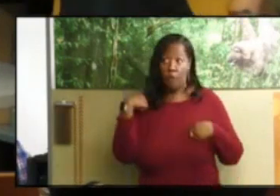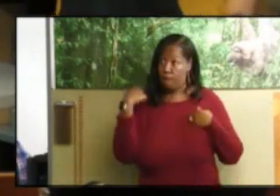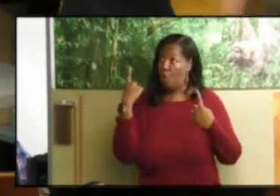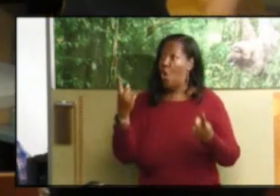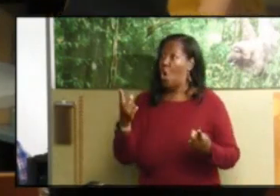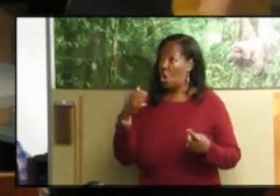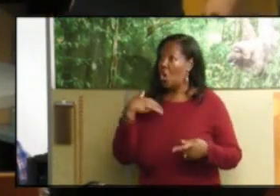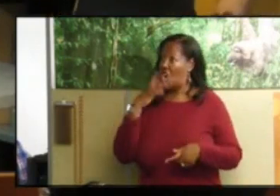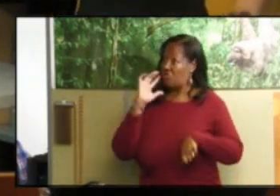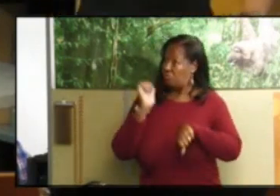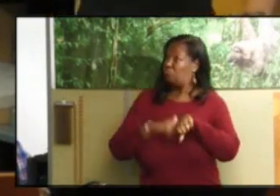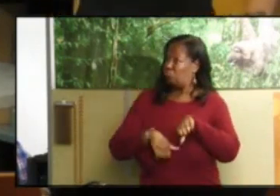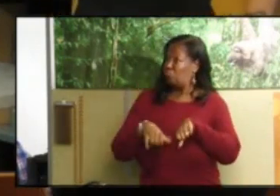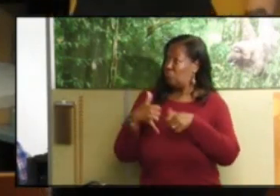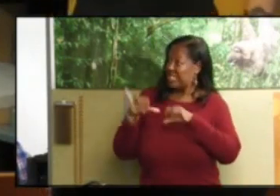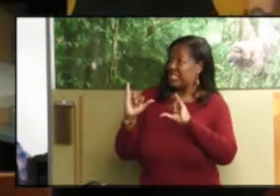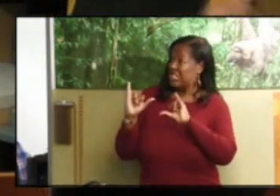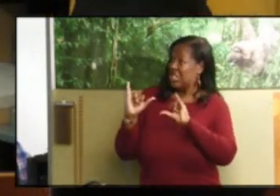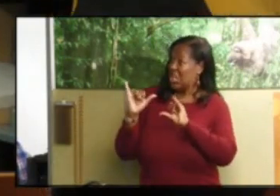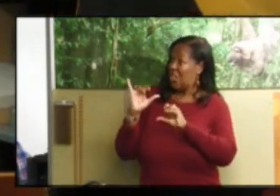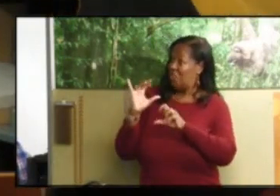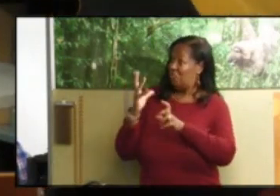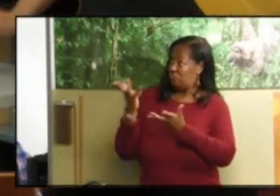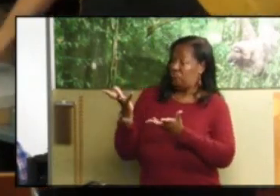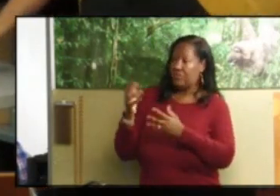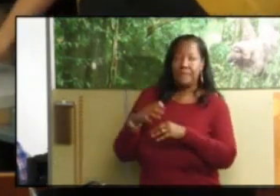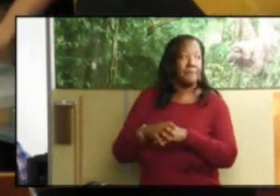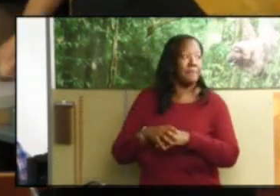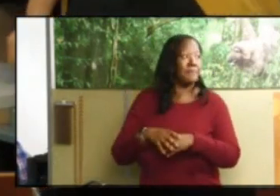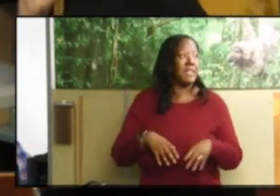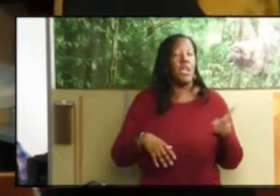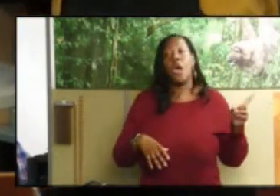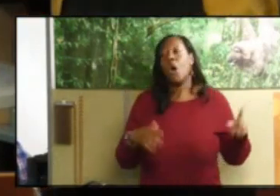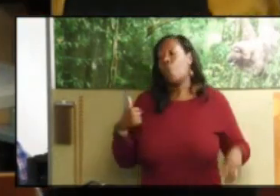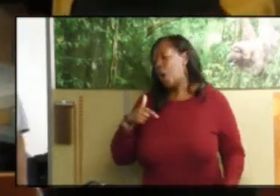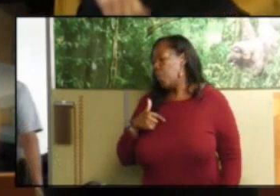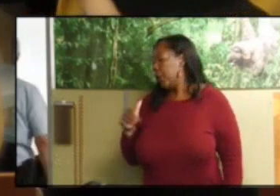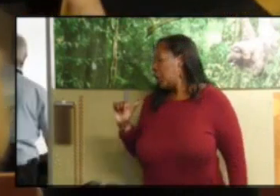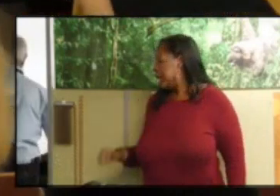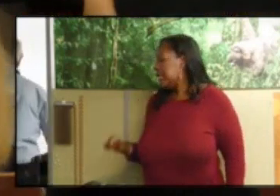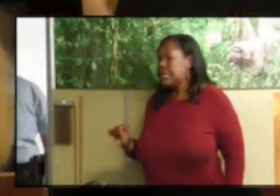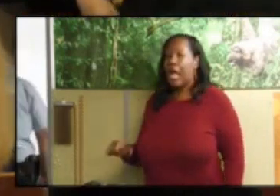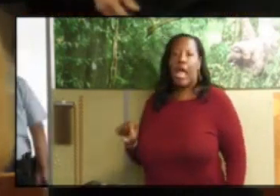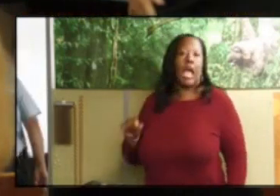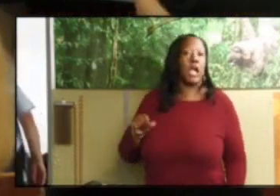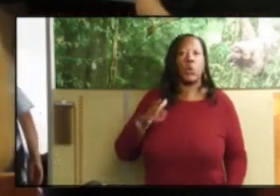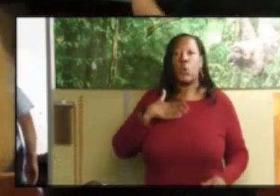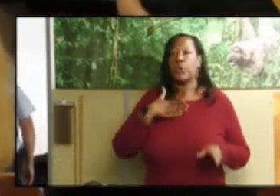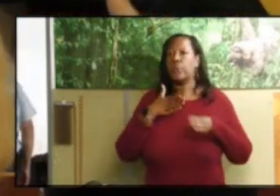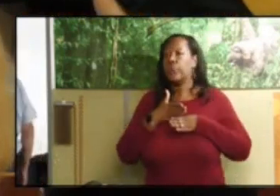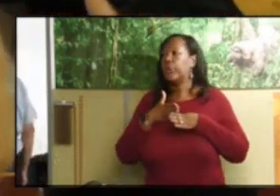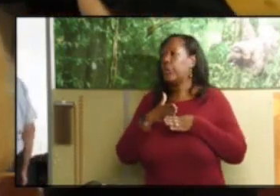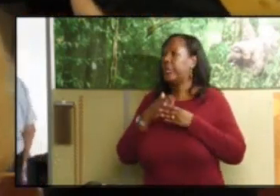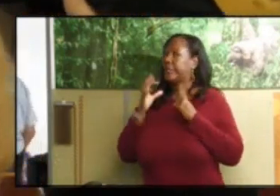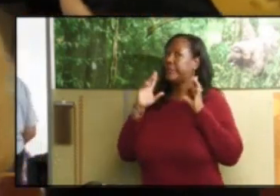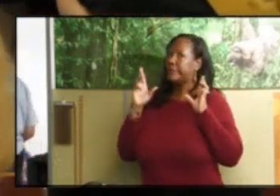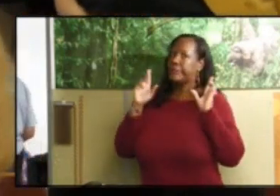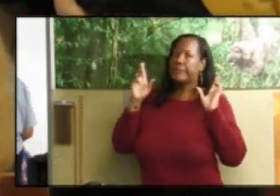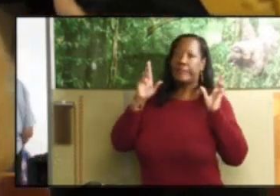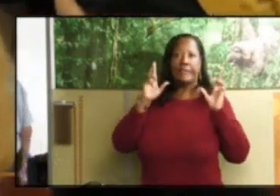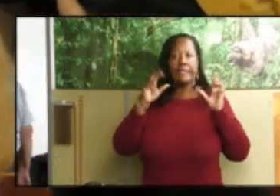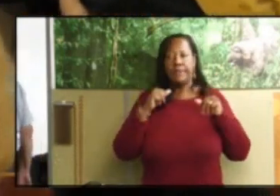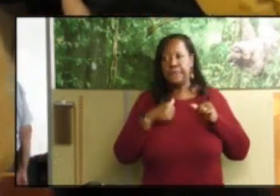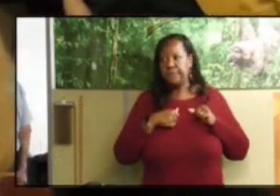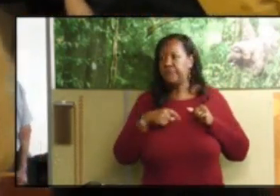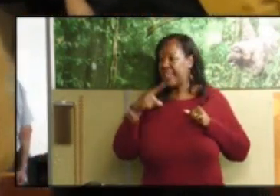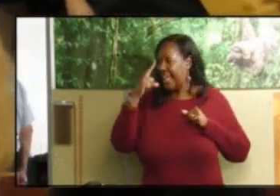The question is, have all of the elements held up? We're going to knock on some Velcro mats somewhere. I mean, I think I